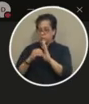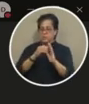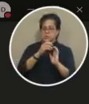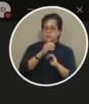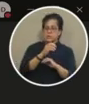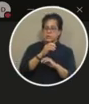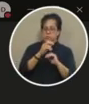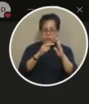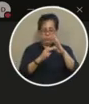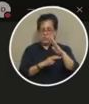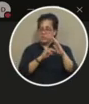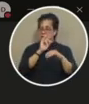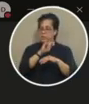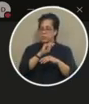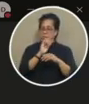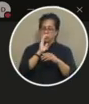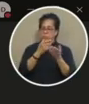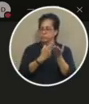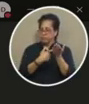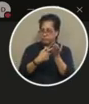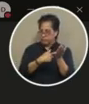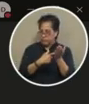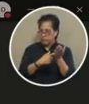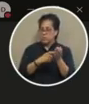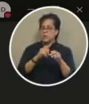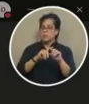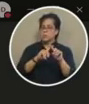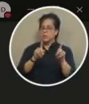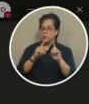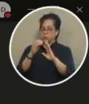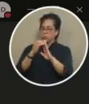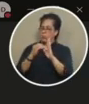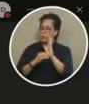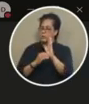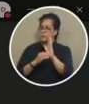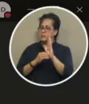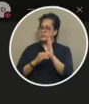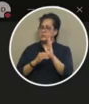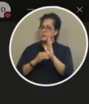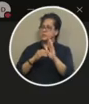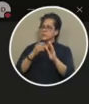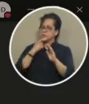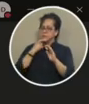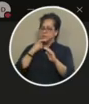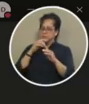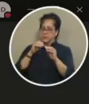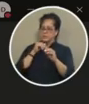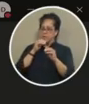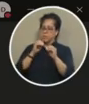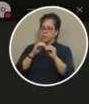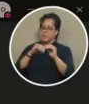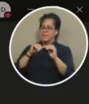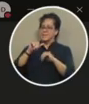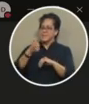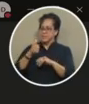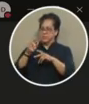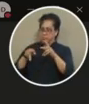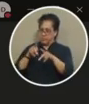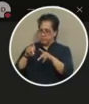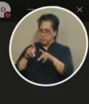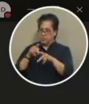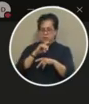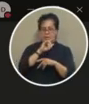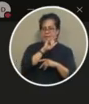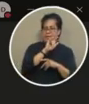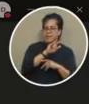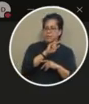Airport report under discussion today. The ordinance bans mass gatherings of more than 10 people, and the airport